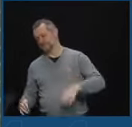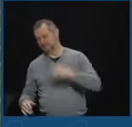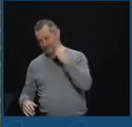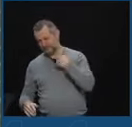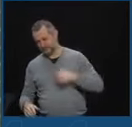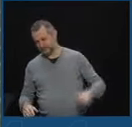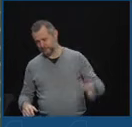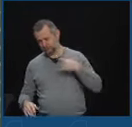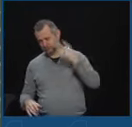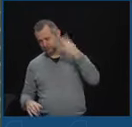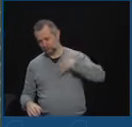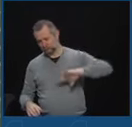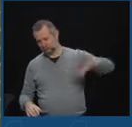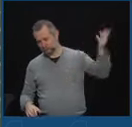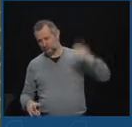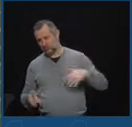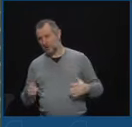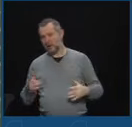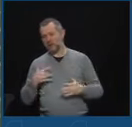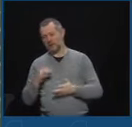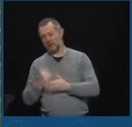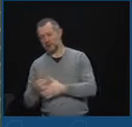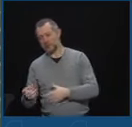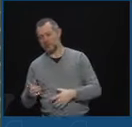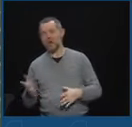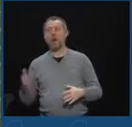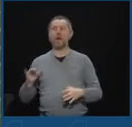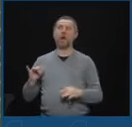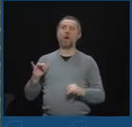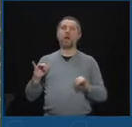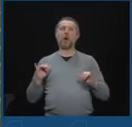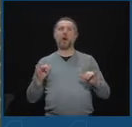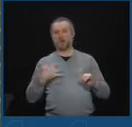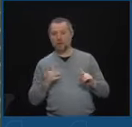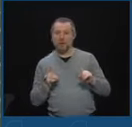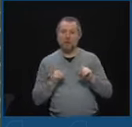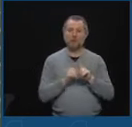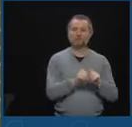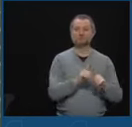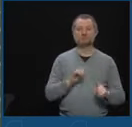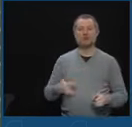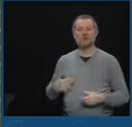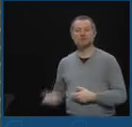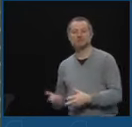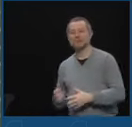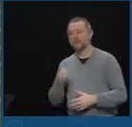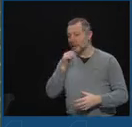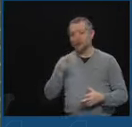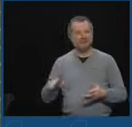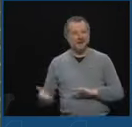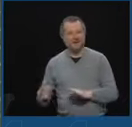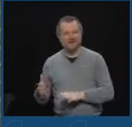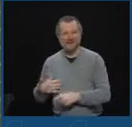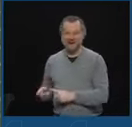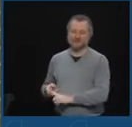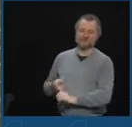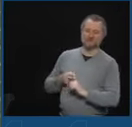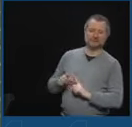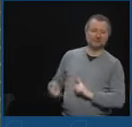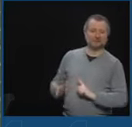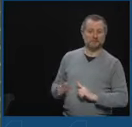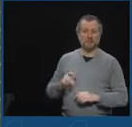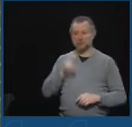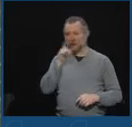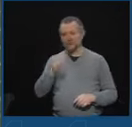try to get over the hurdles that they once have to get over. They won't have to go to prison, they won't have to go to a graveyard, they won't have to bring these traumatic experiences to